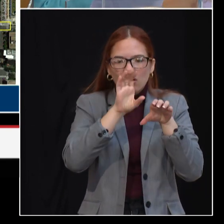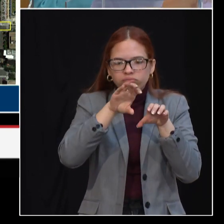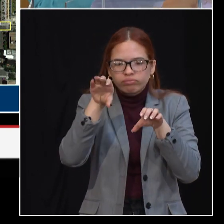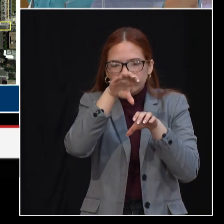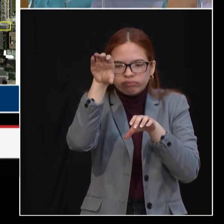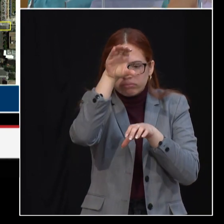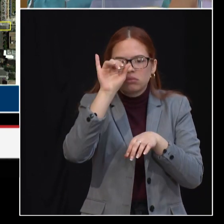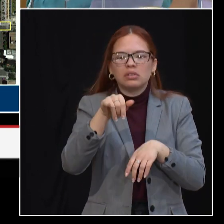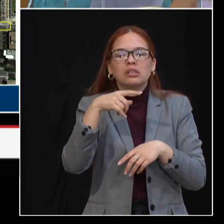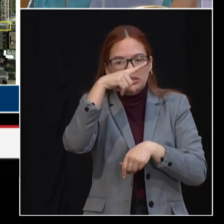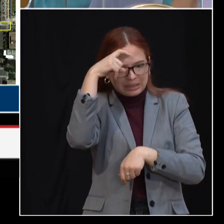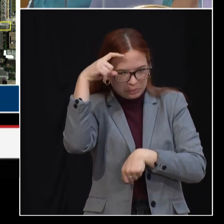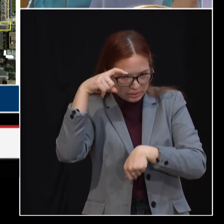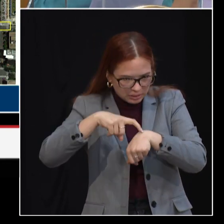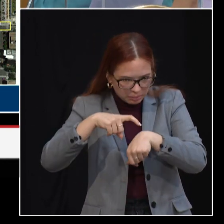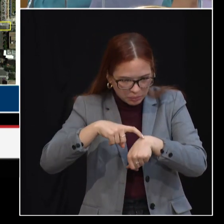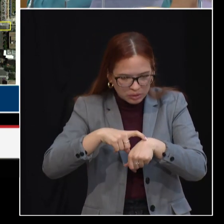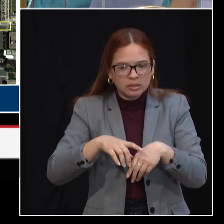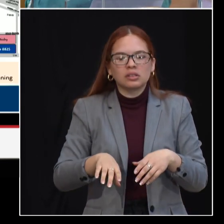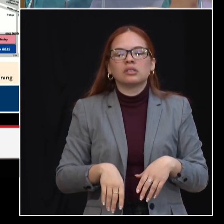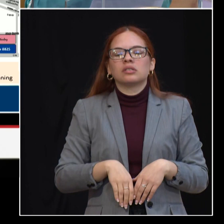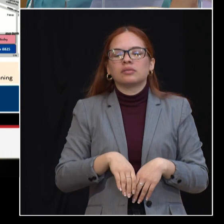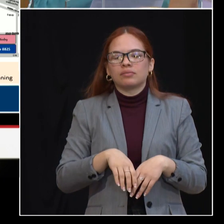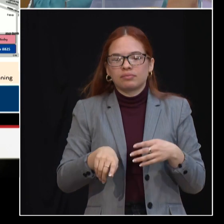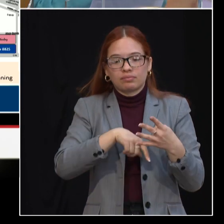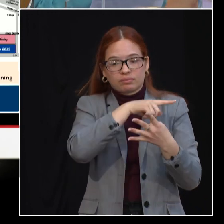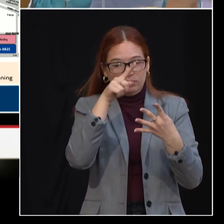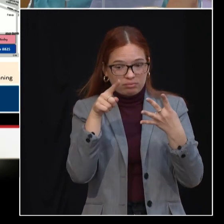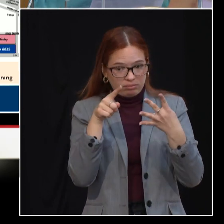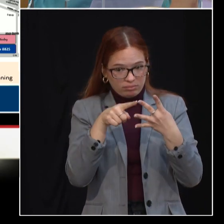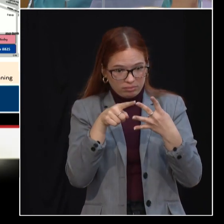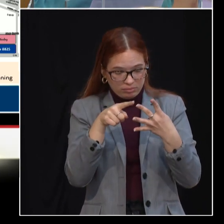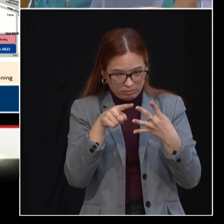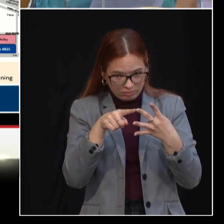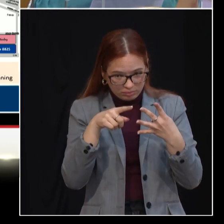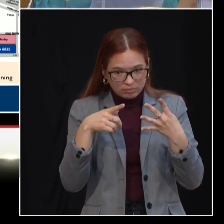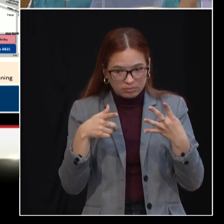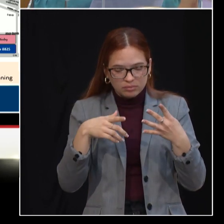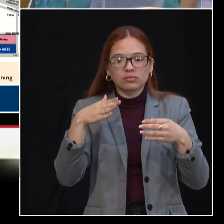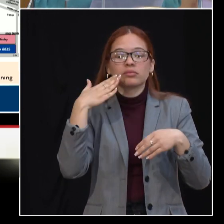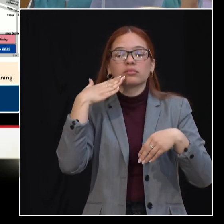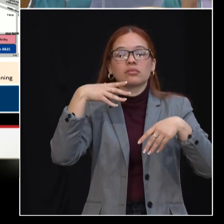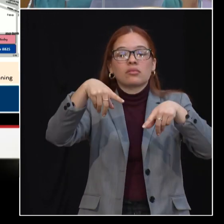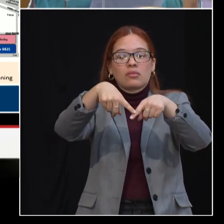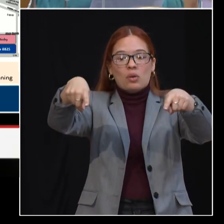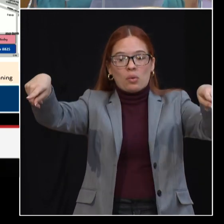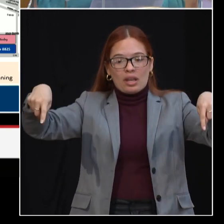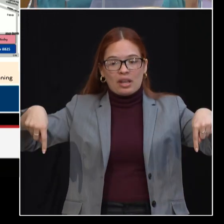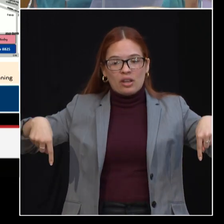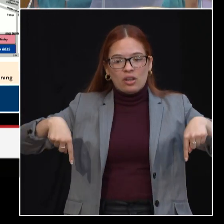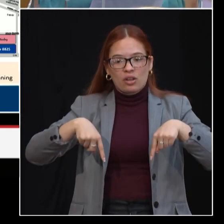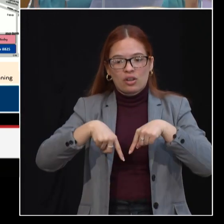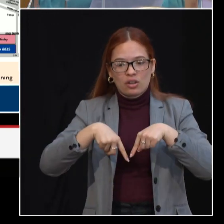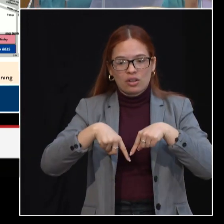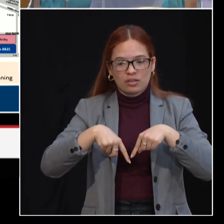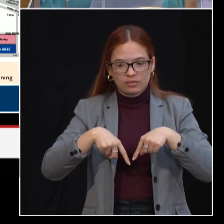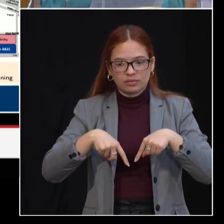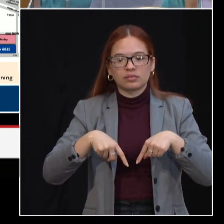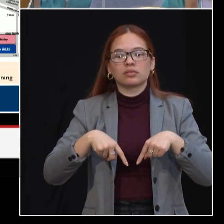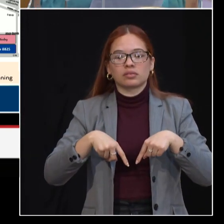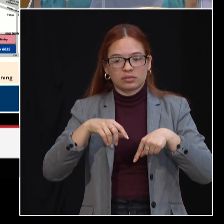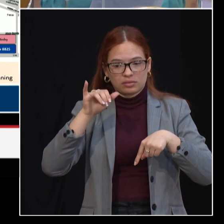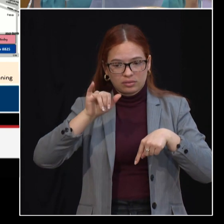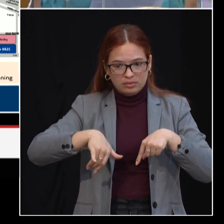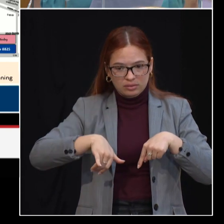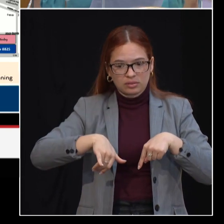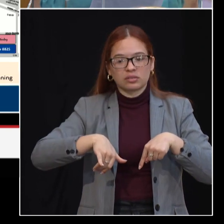next project is a square at Capper, Carrollsburg, and this is a big piece of dirt